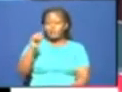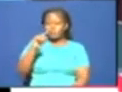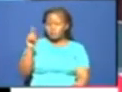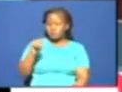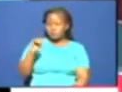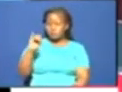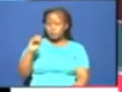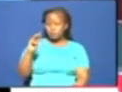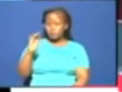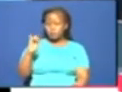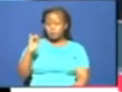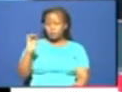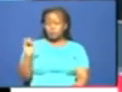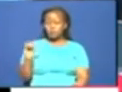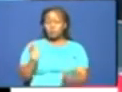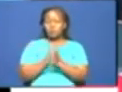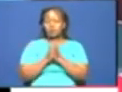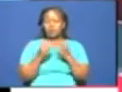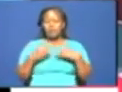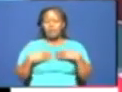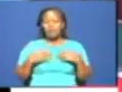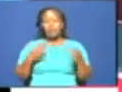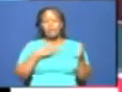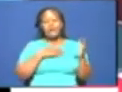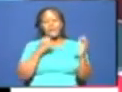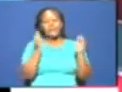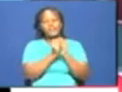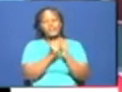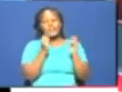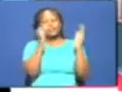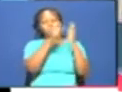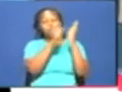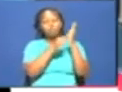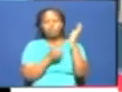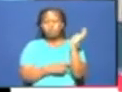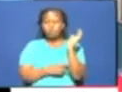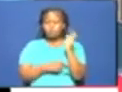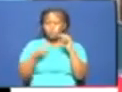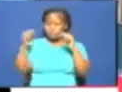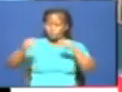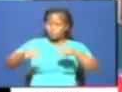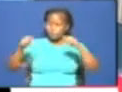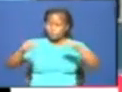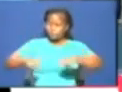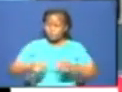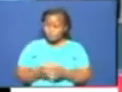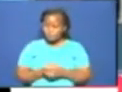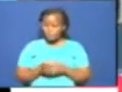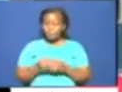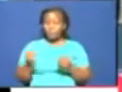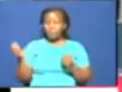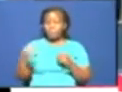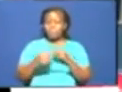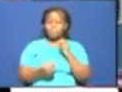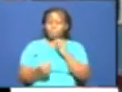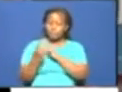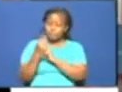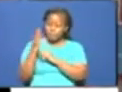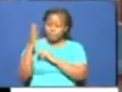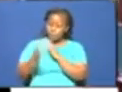and having given my 10-point vision for Kenya, on this day of